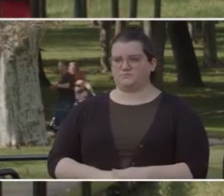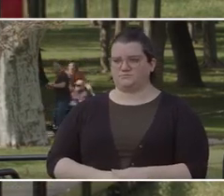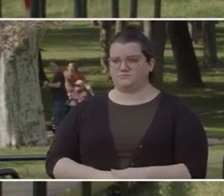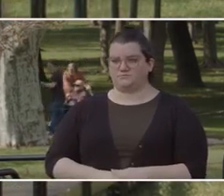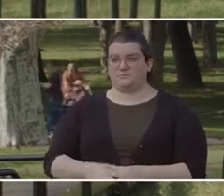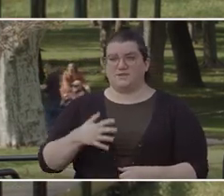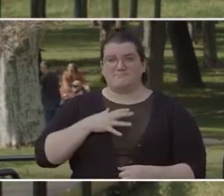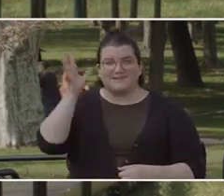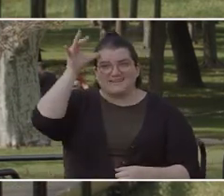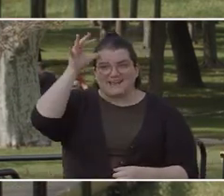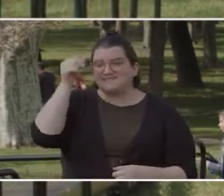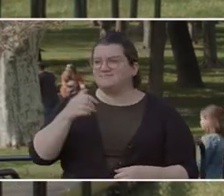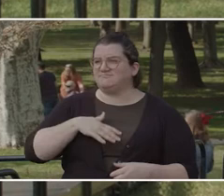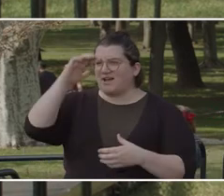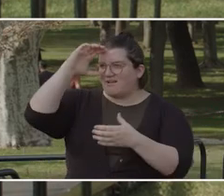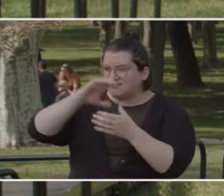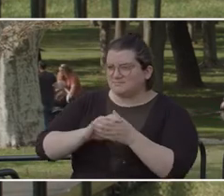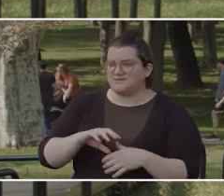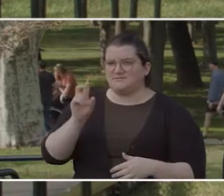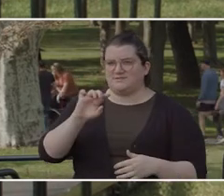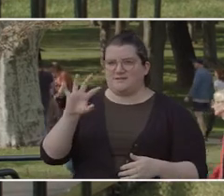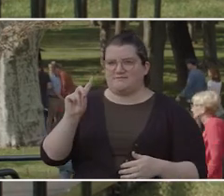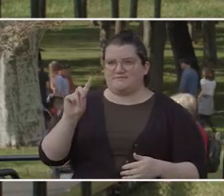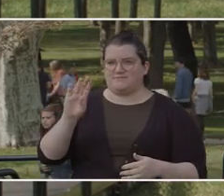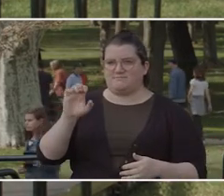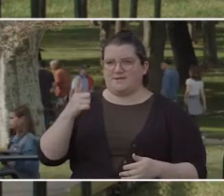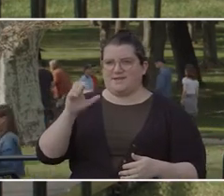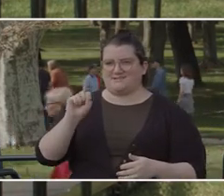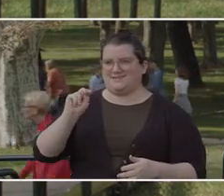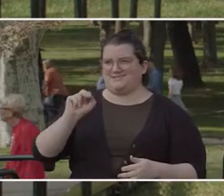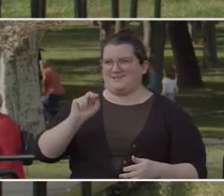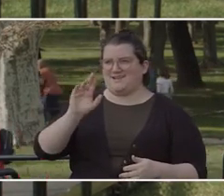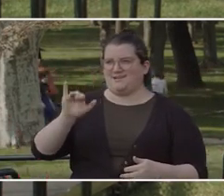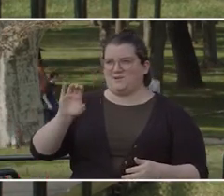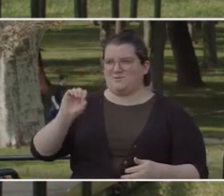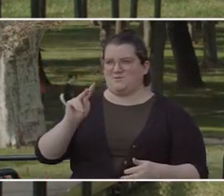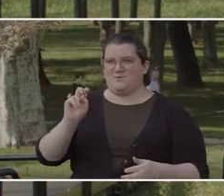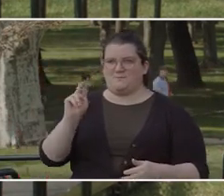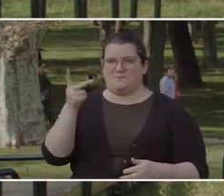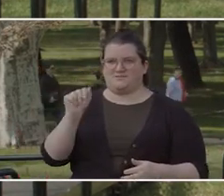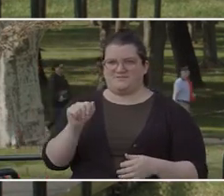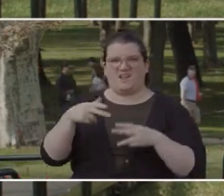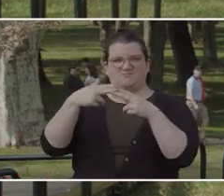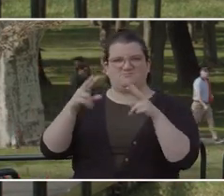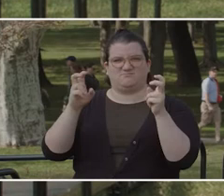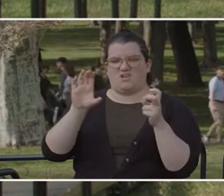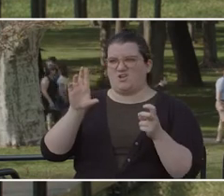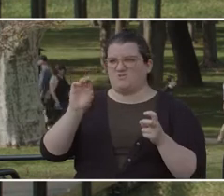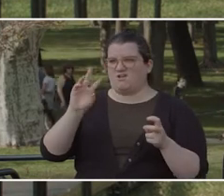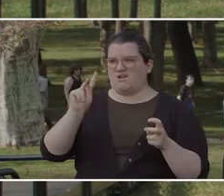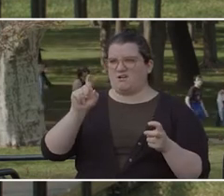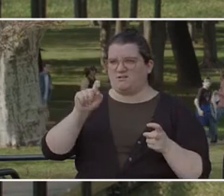1969-1970. My daddy. My husband. David Beggs, Nanticoke, Pennsylvania, better known as Crockett, United States Marine Corps,